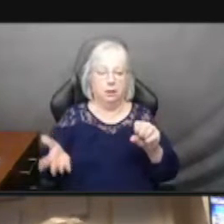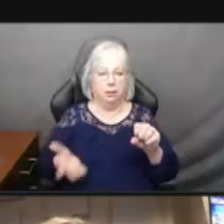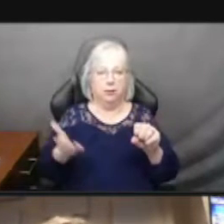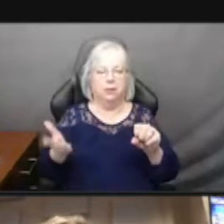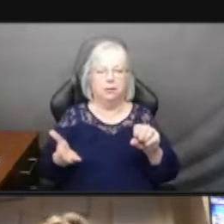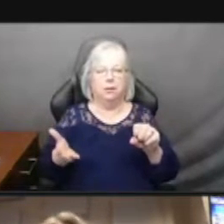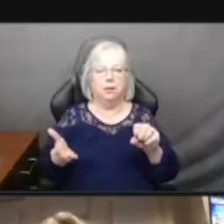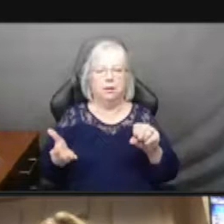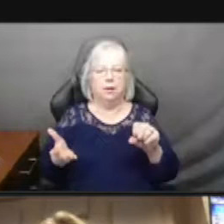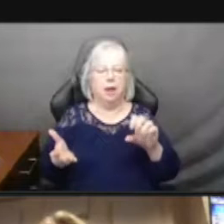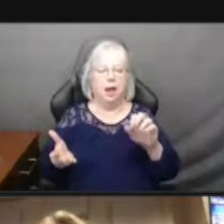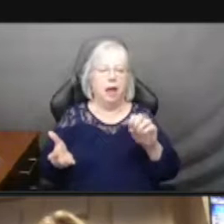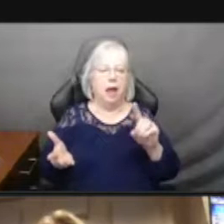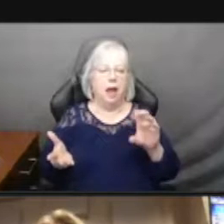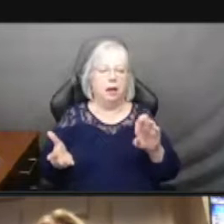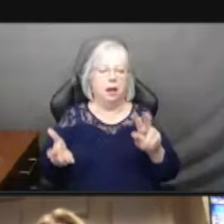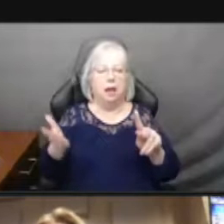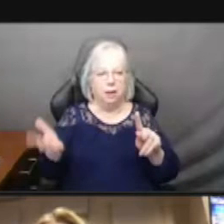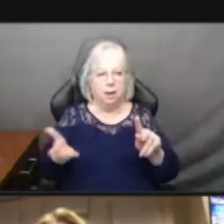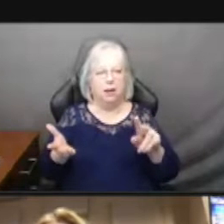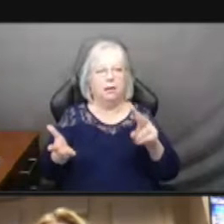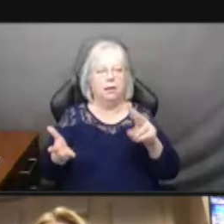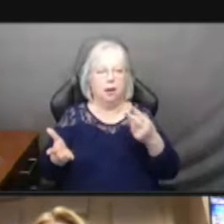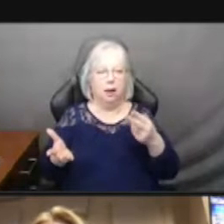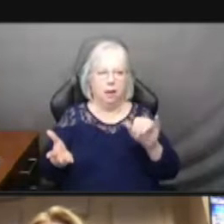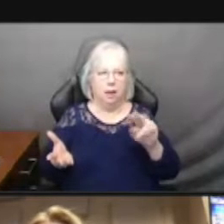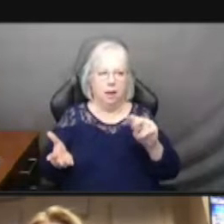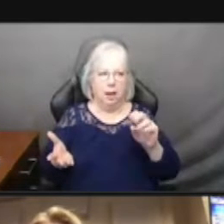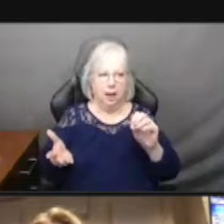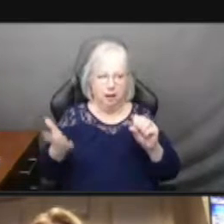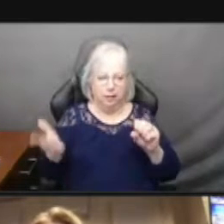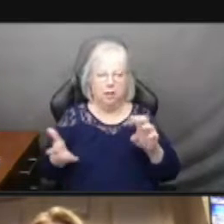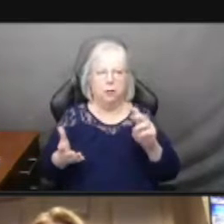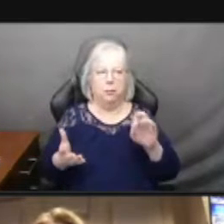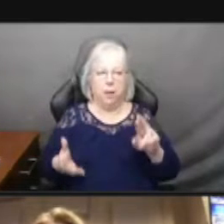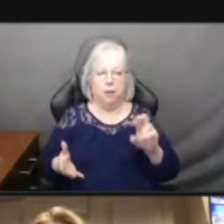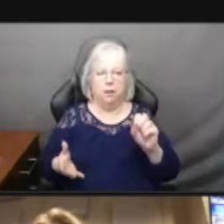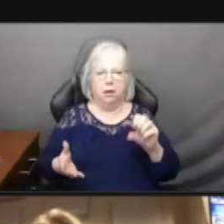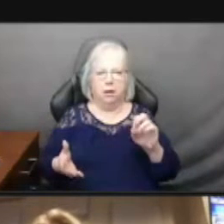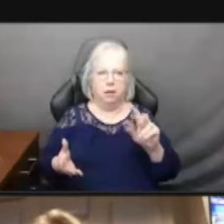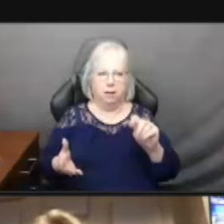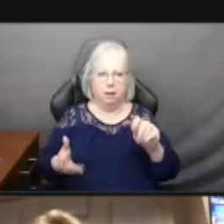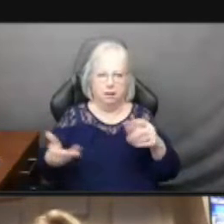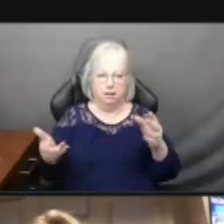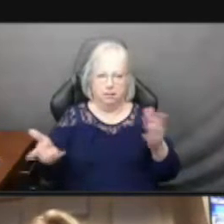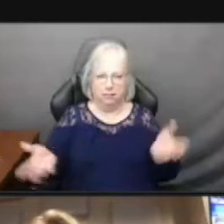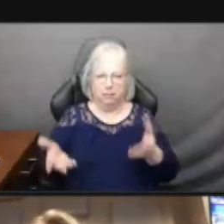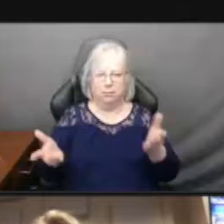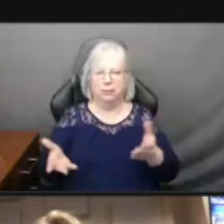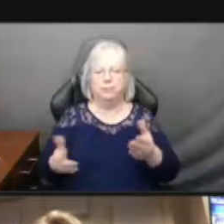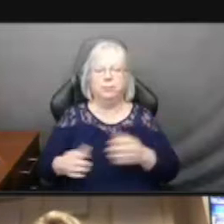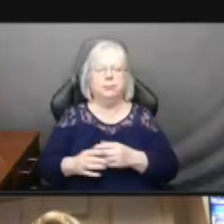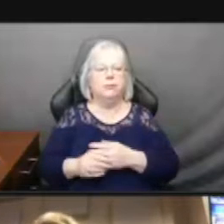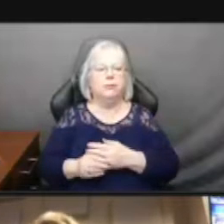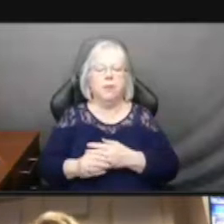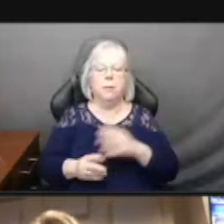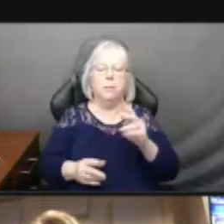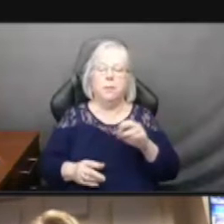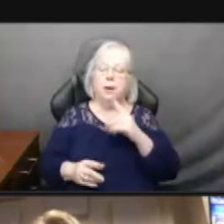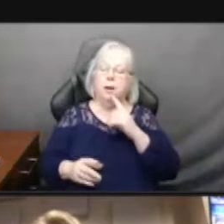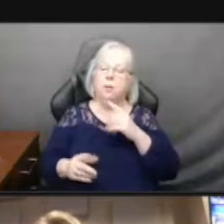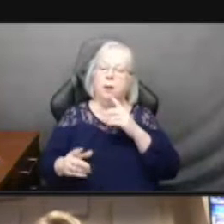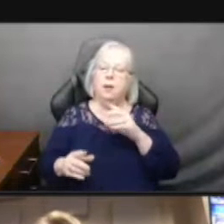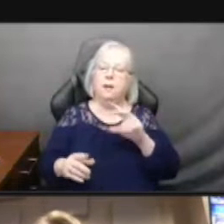Director Adcock. Present. Vice Mayor Hines. Present. Mayor Scott. Present. Vice Mayor Hines, would you please